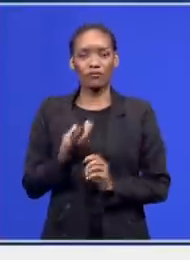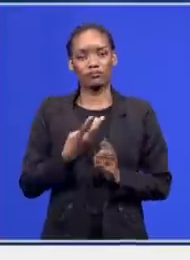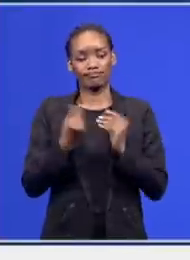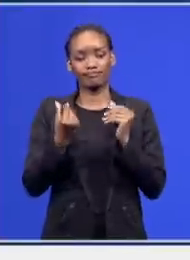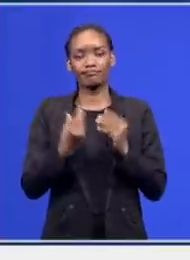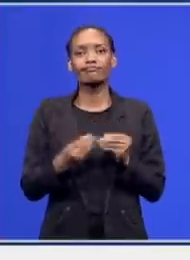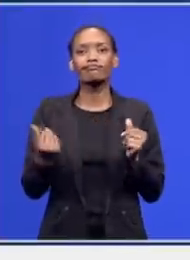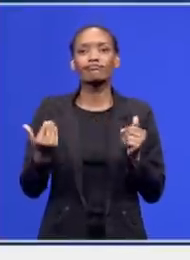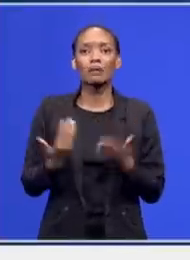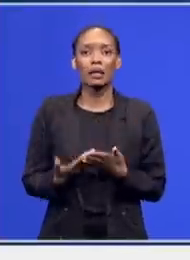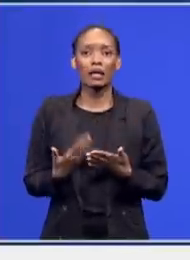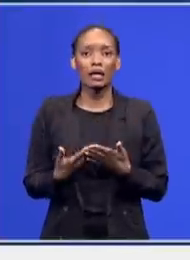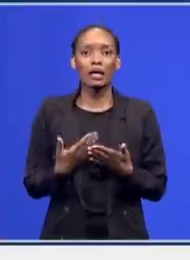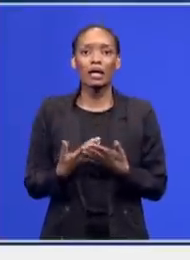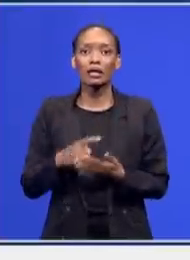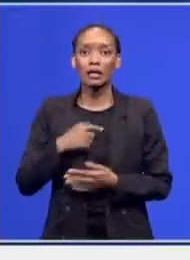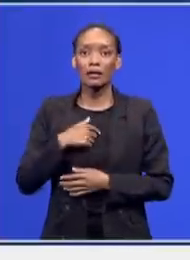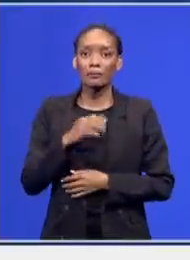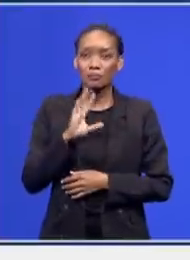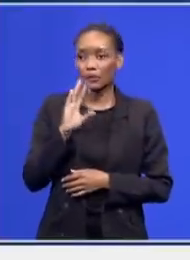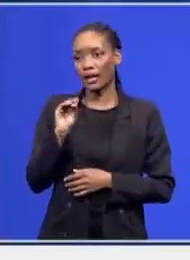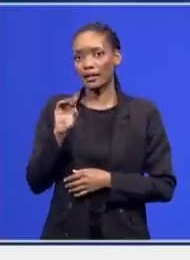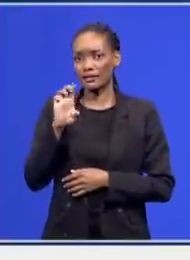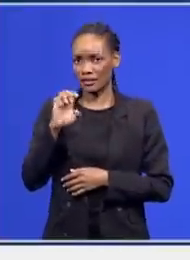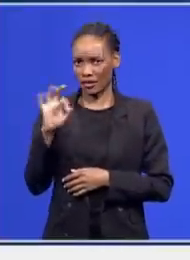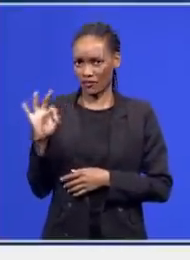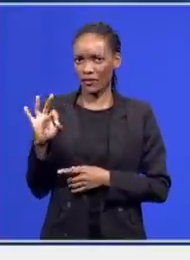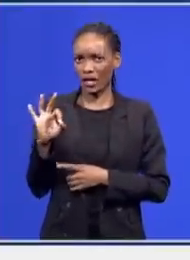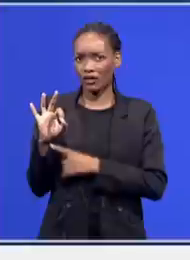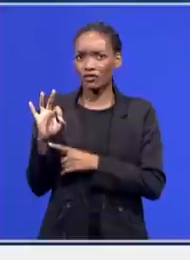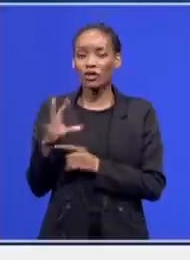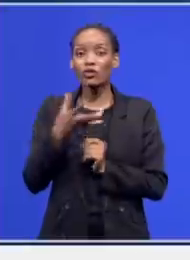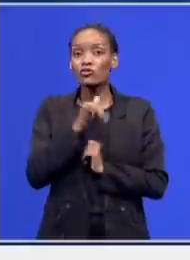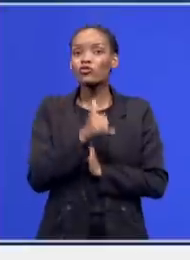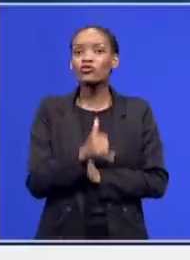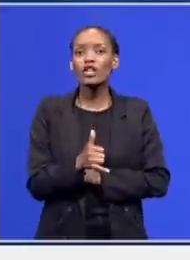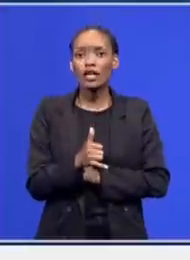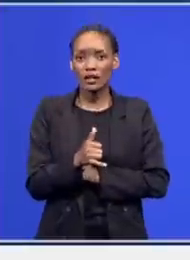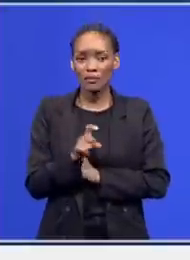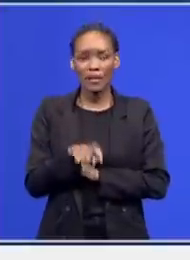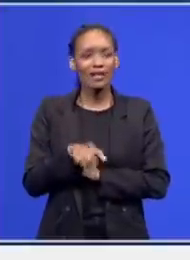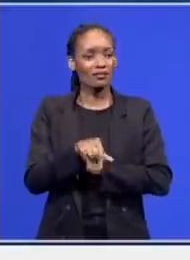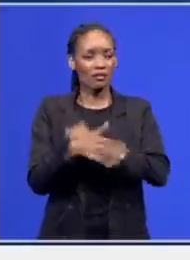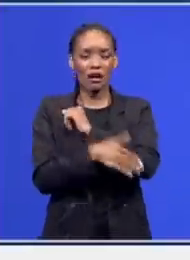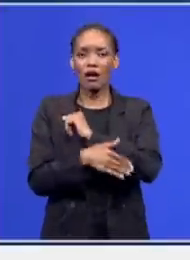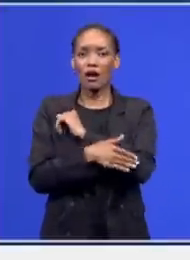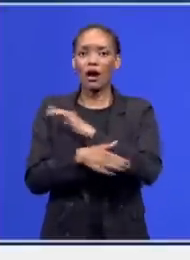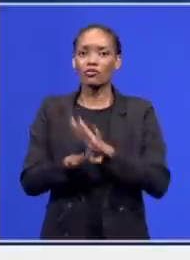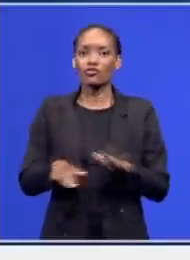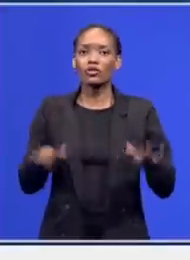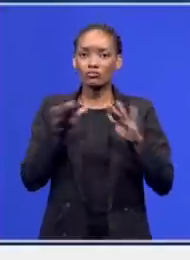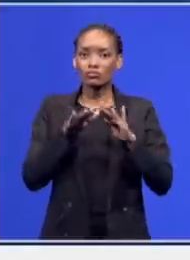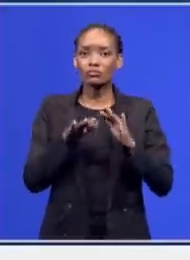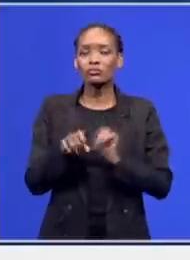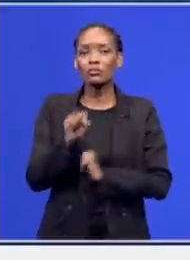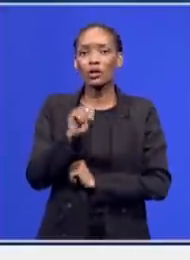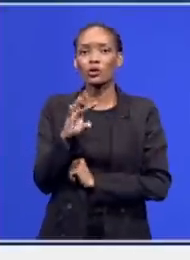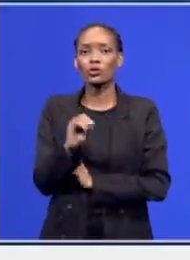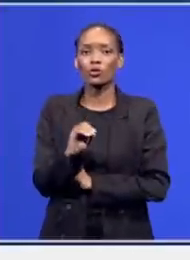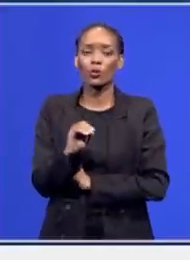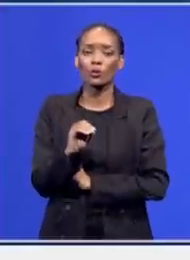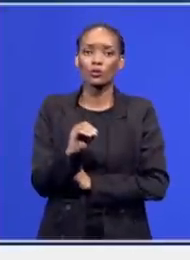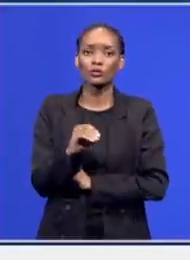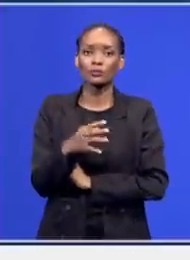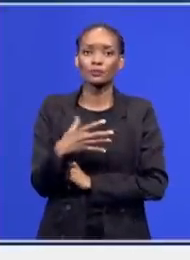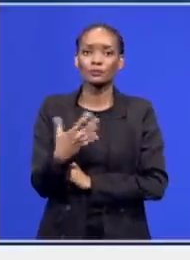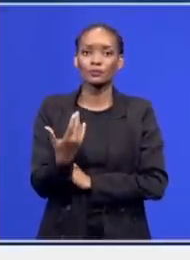I would be asking the EFF to check whether what else is happening everywhere else in the country. So I really think that